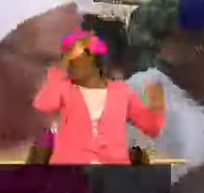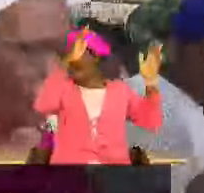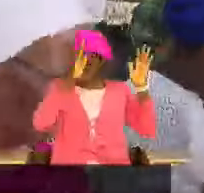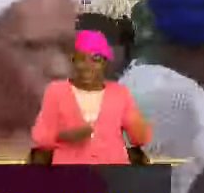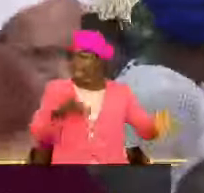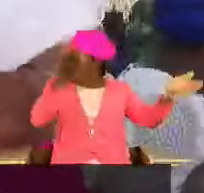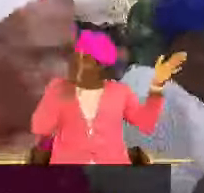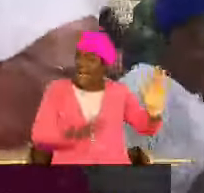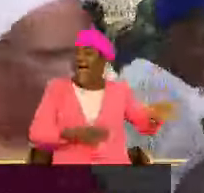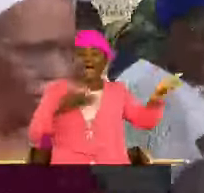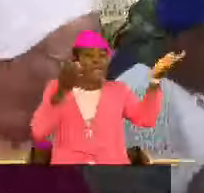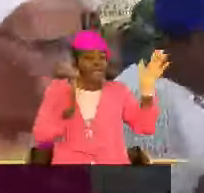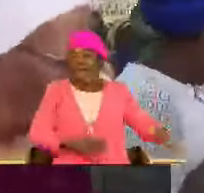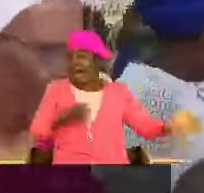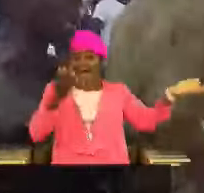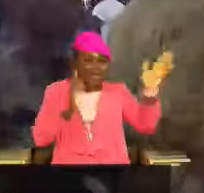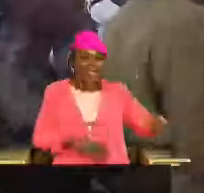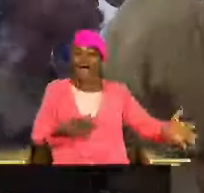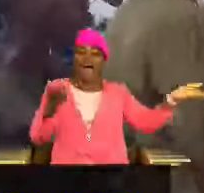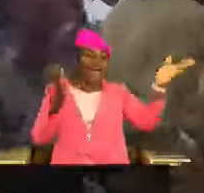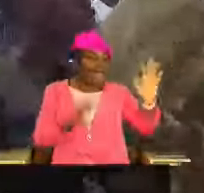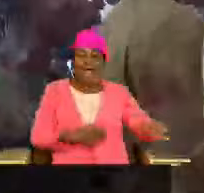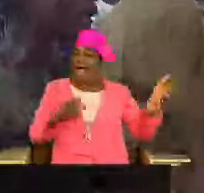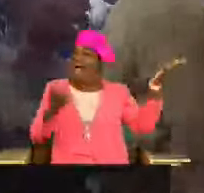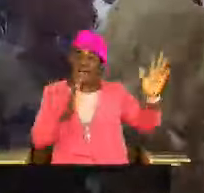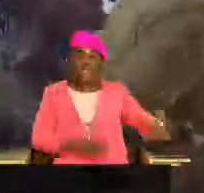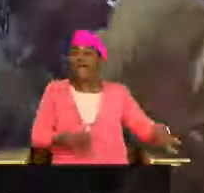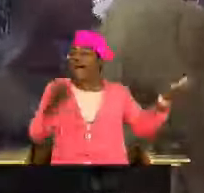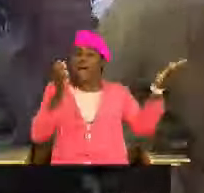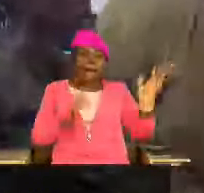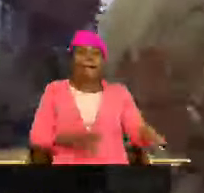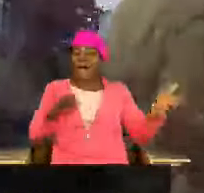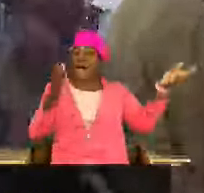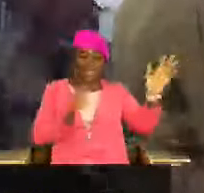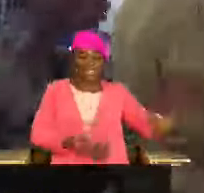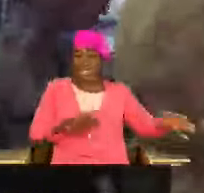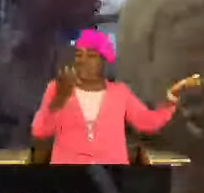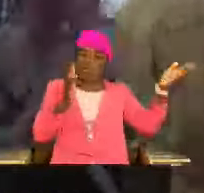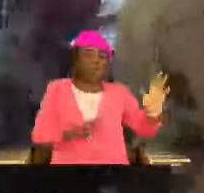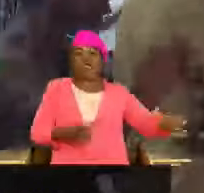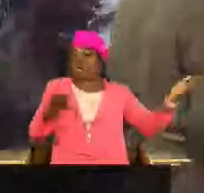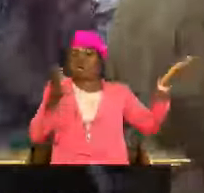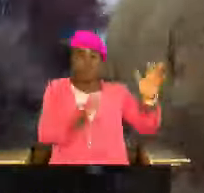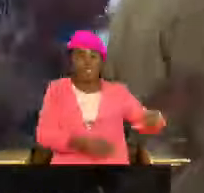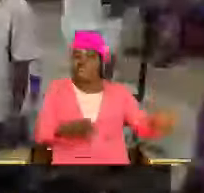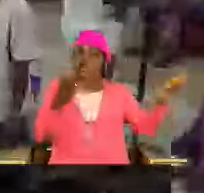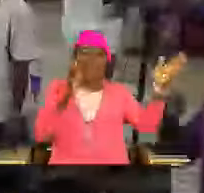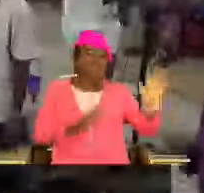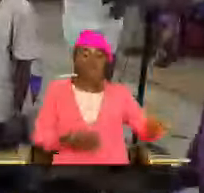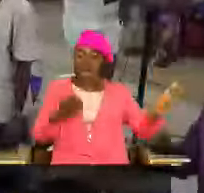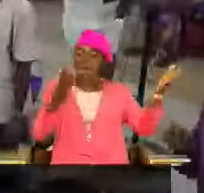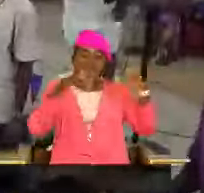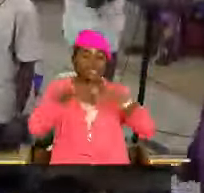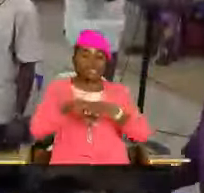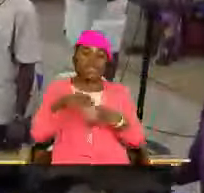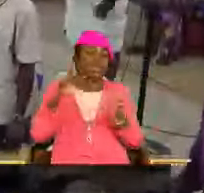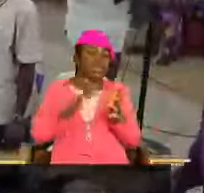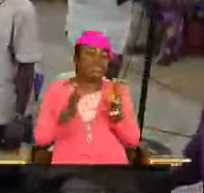die die die die die die die die die die in